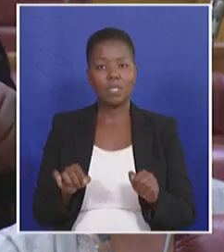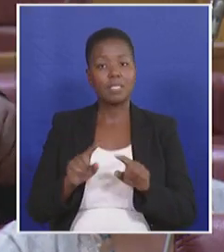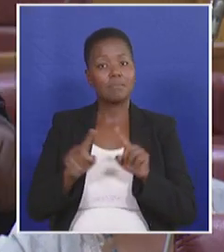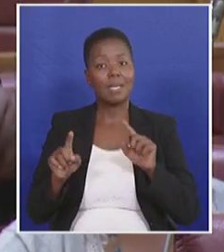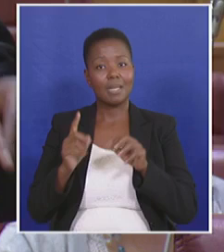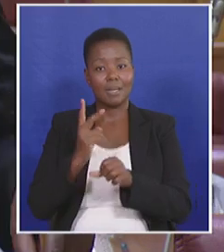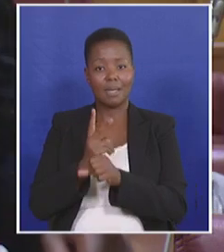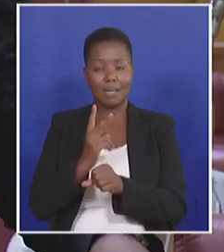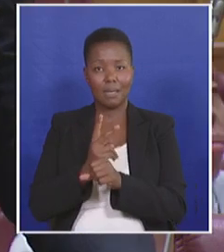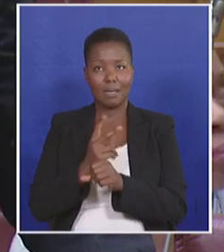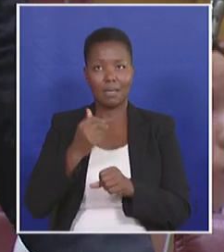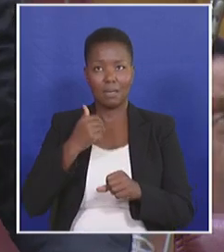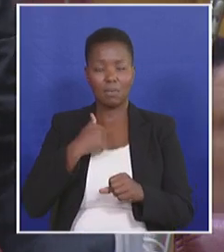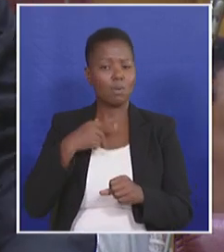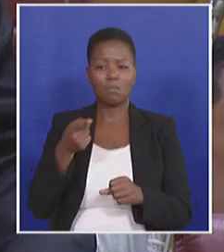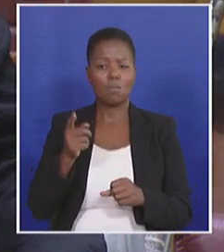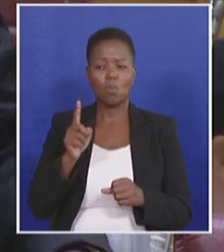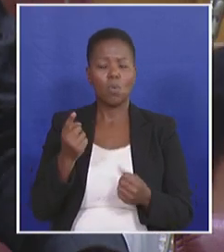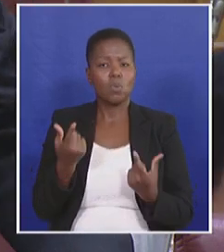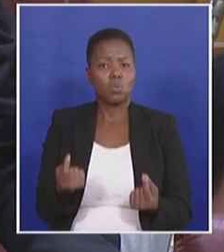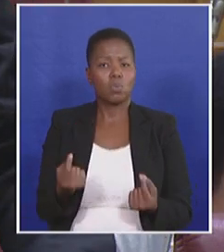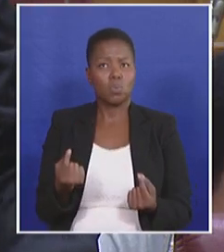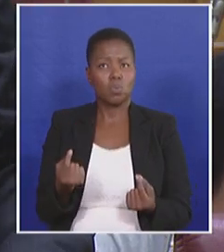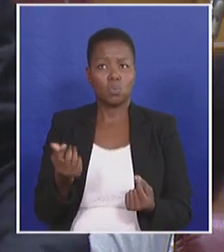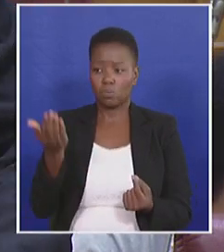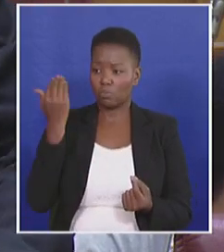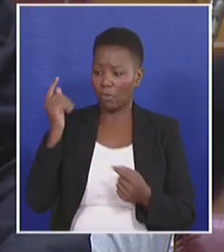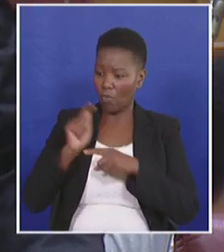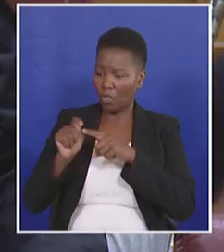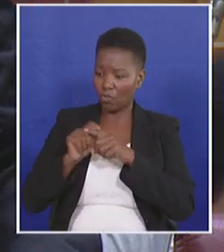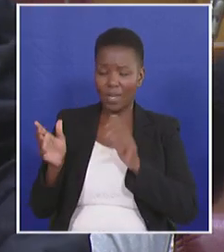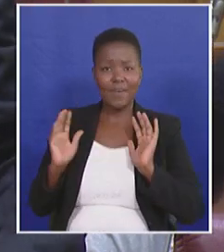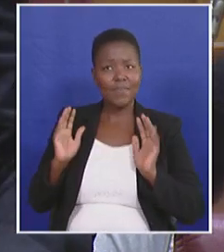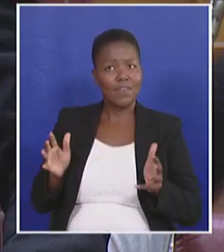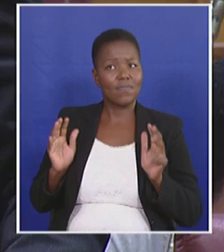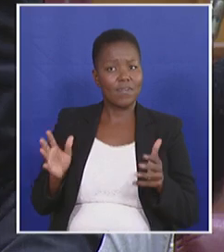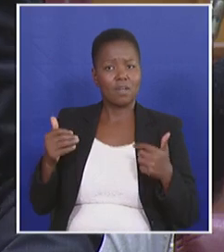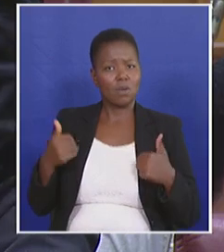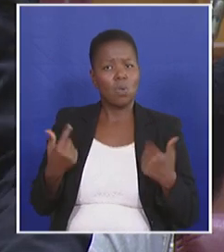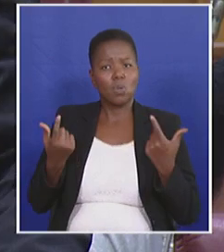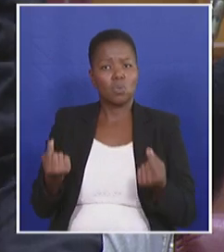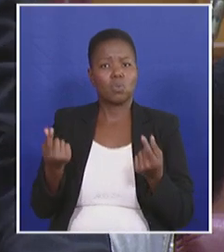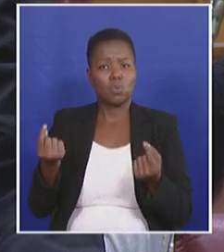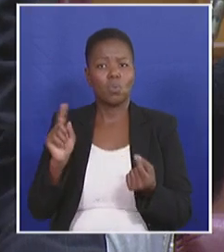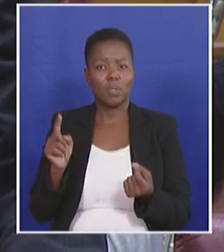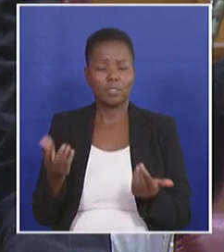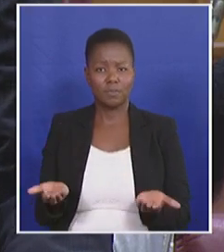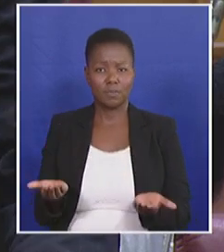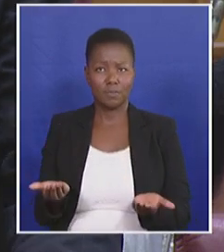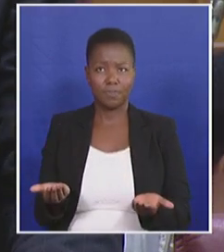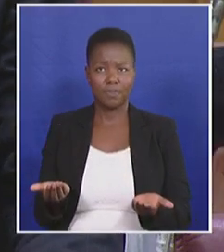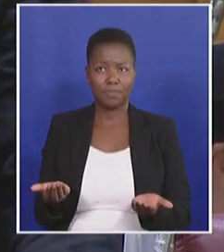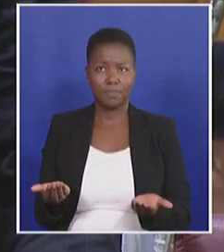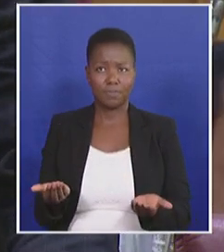to deal with the question of what do you do with the ones that were trained in a particular manner, for an example, who